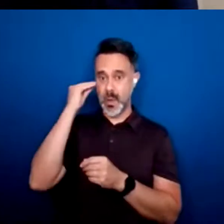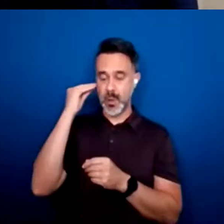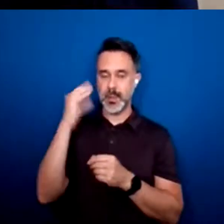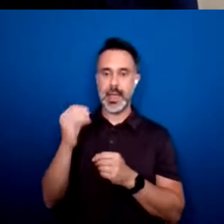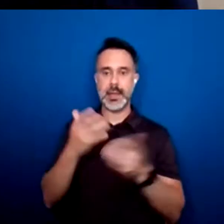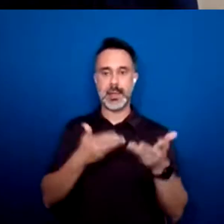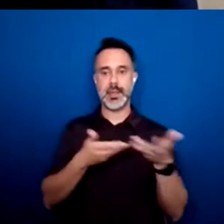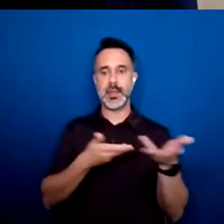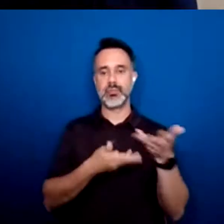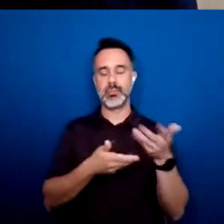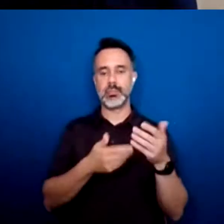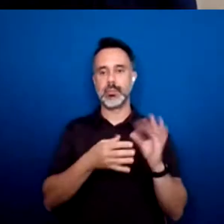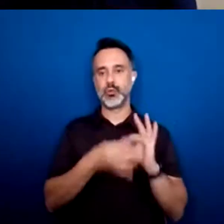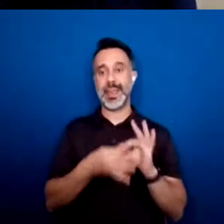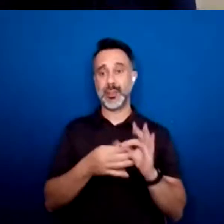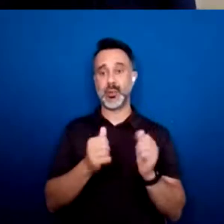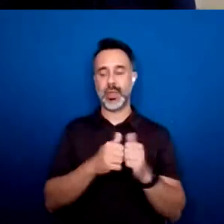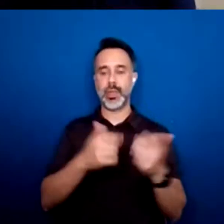social gatherings.